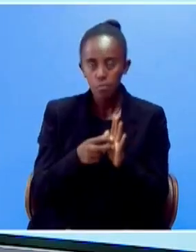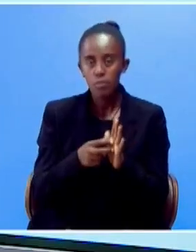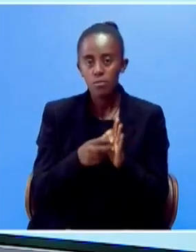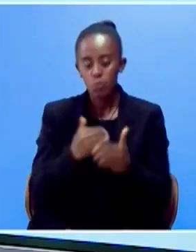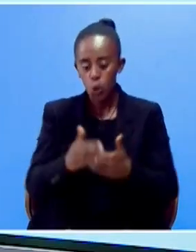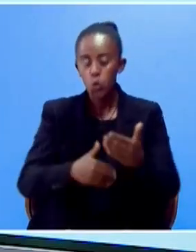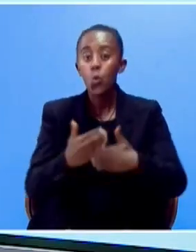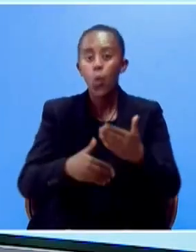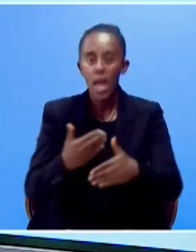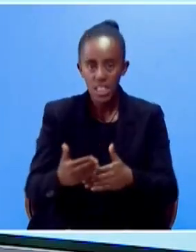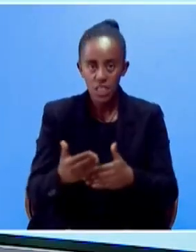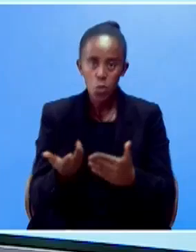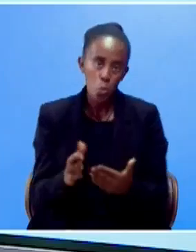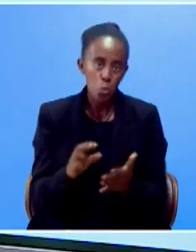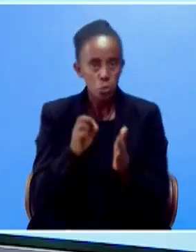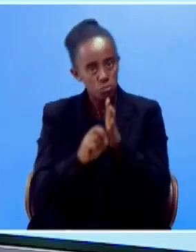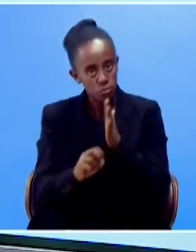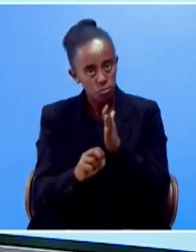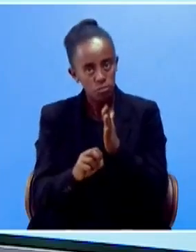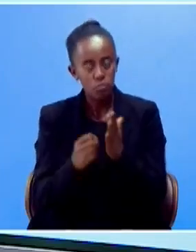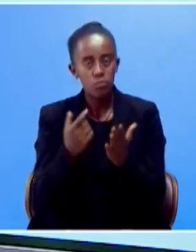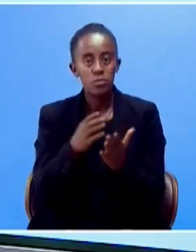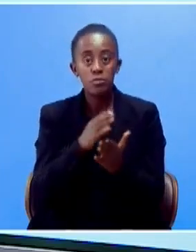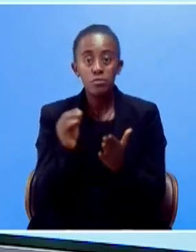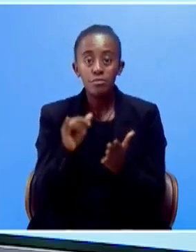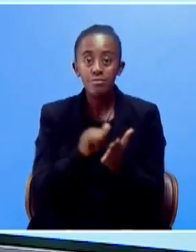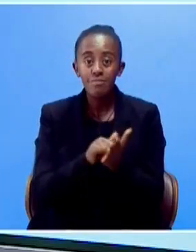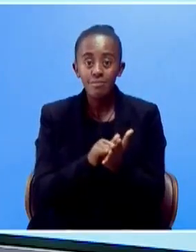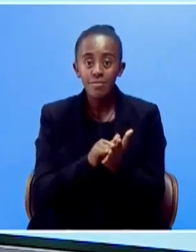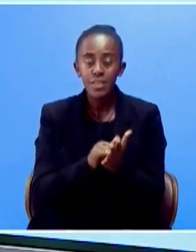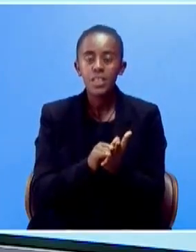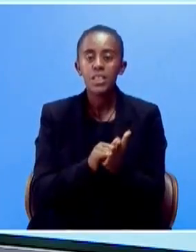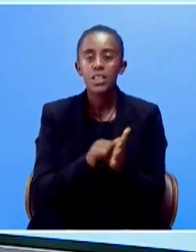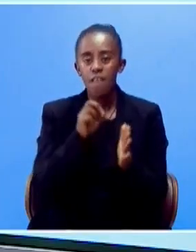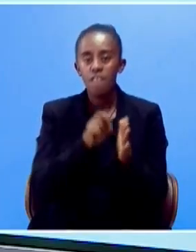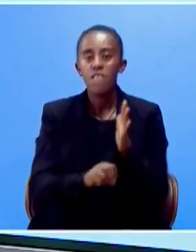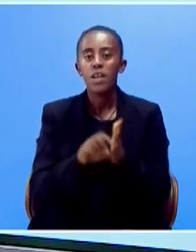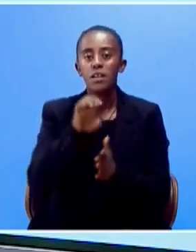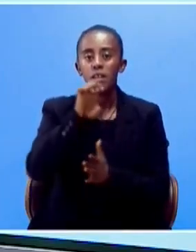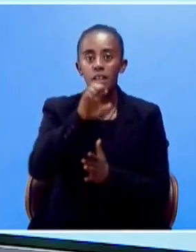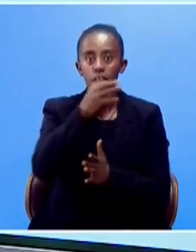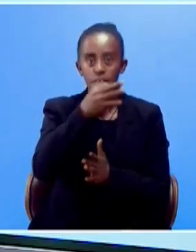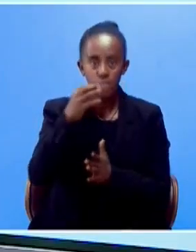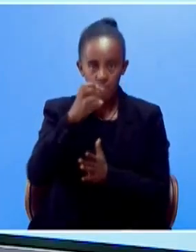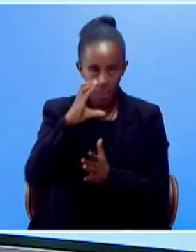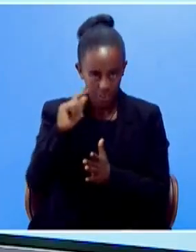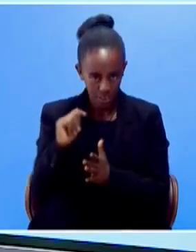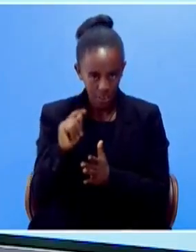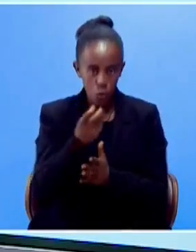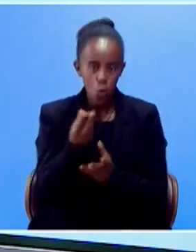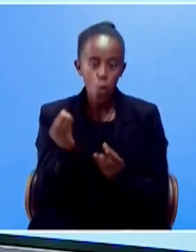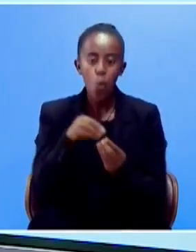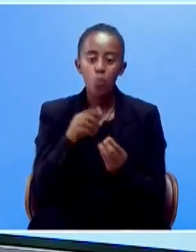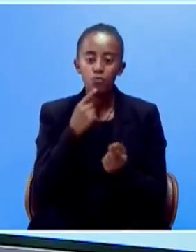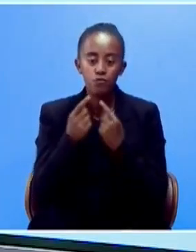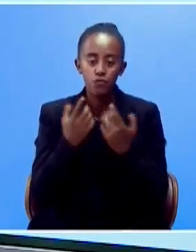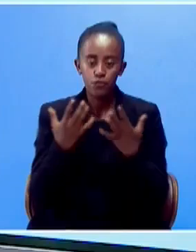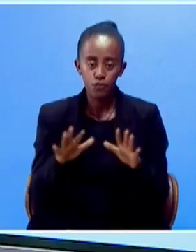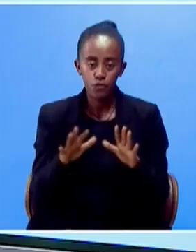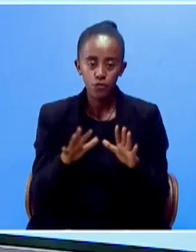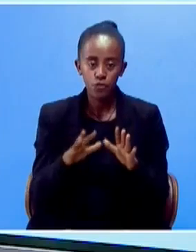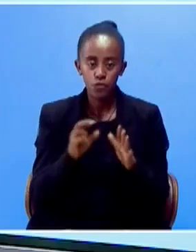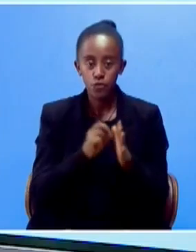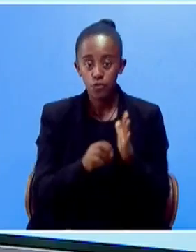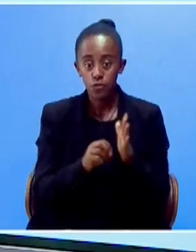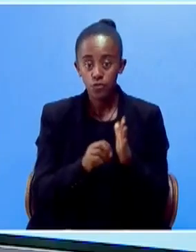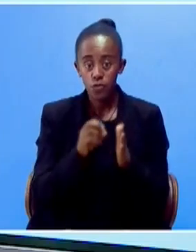A sequence. Yes? And what is that? That is effect. And we also said about effect that